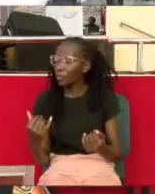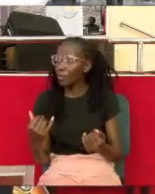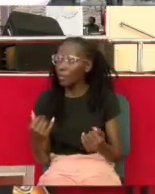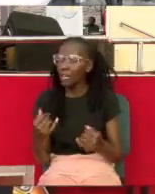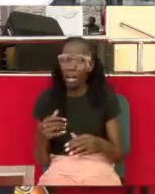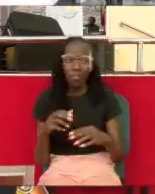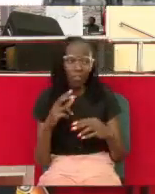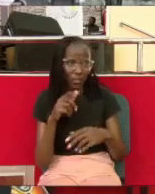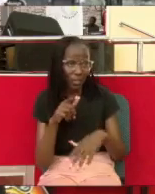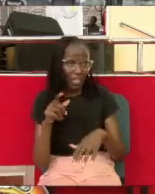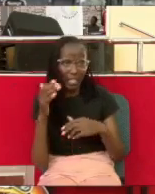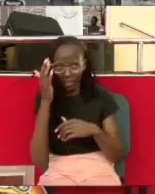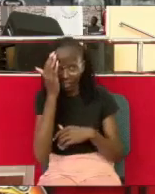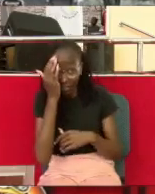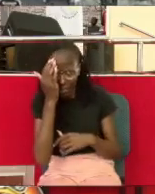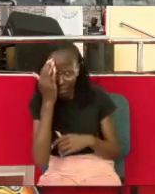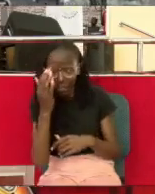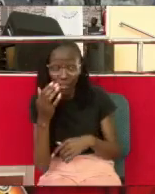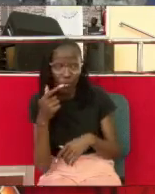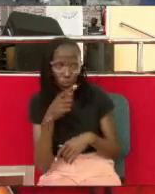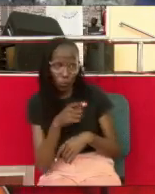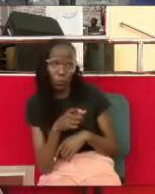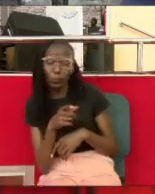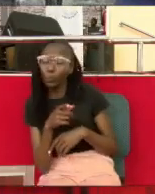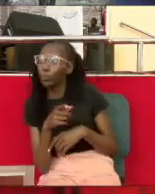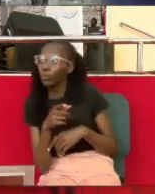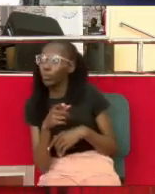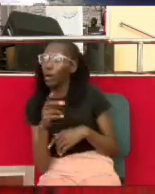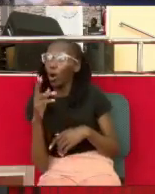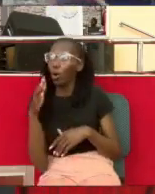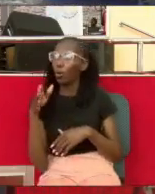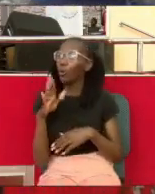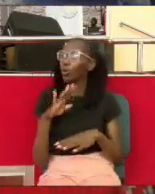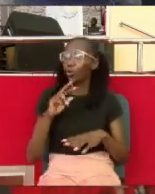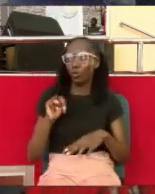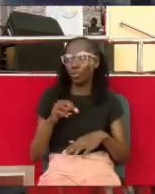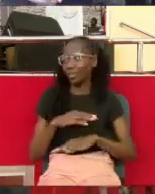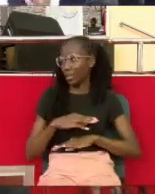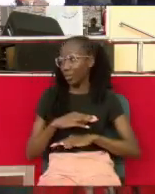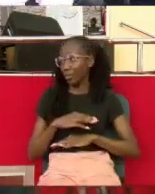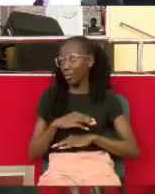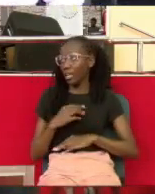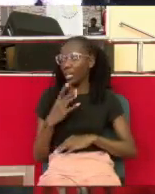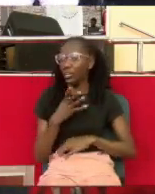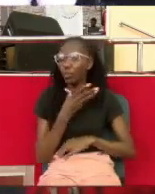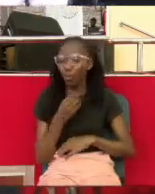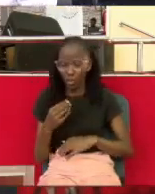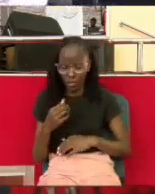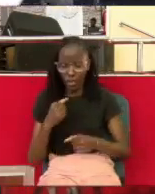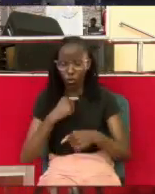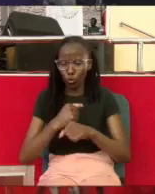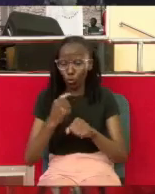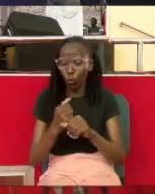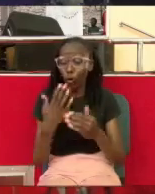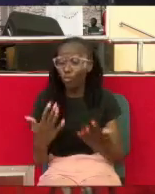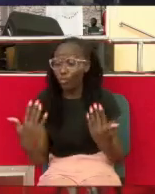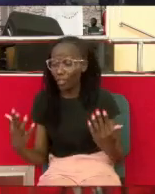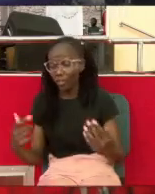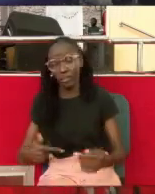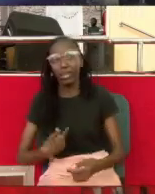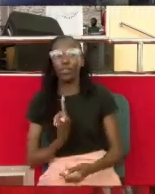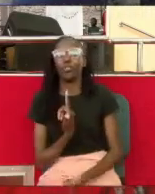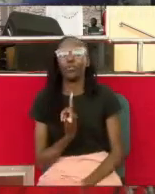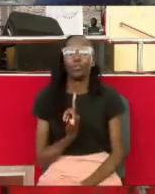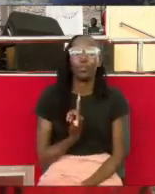not doing enough and they wanted to do things they wanted by themselves. You know,